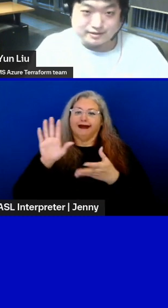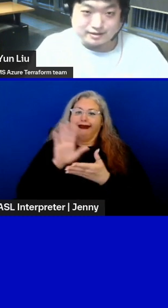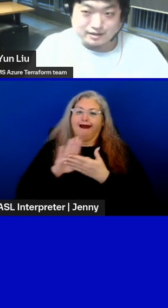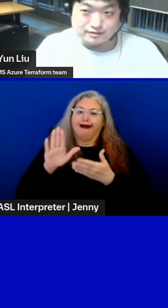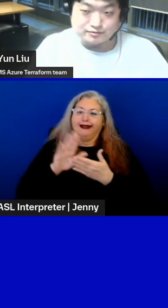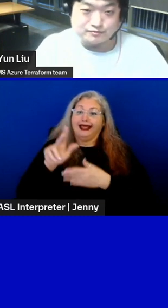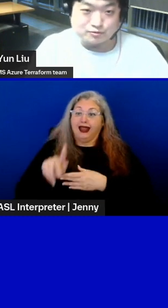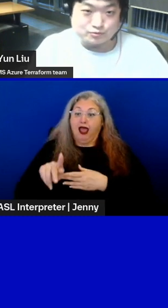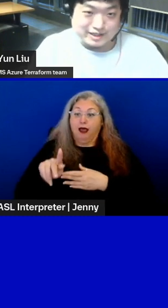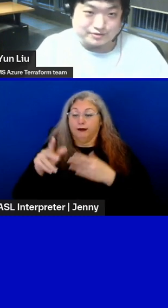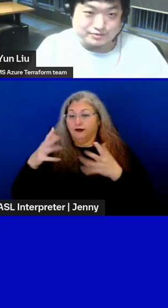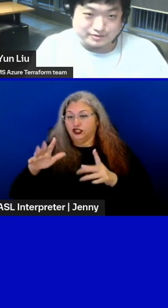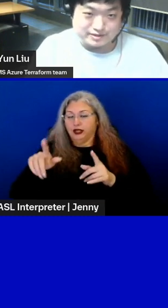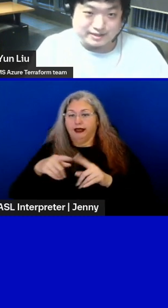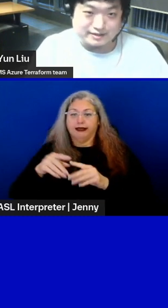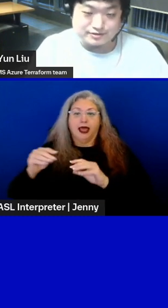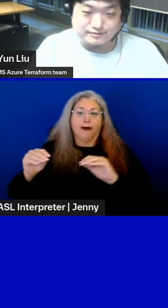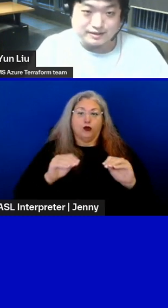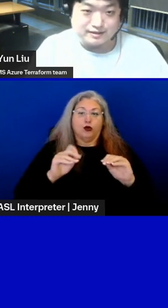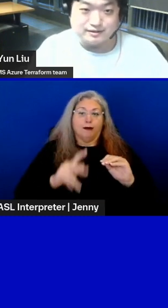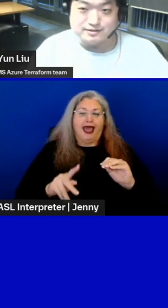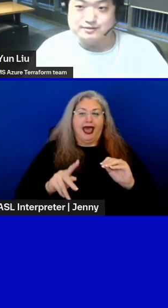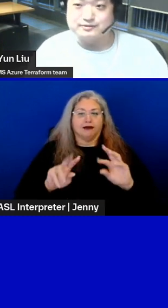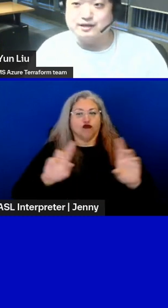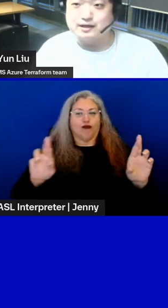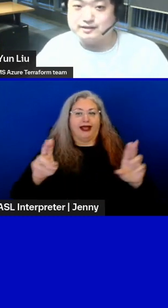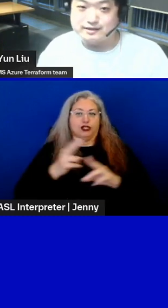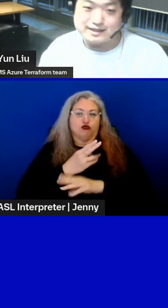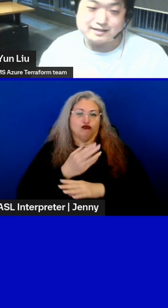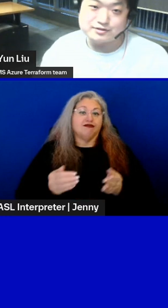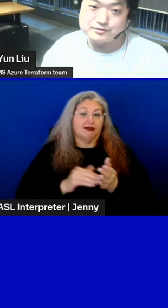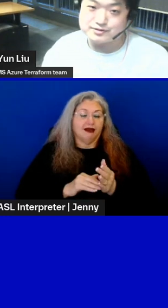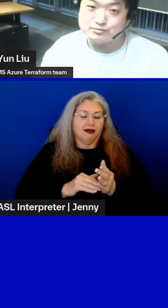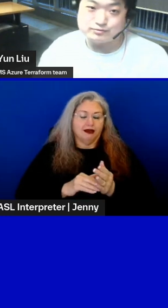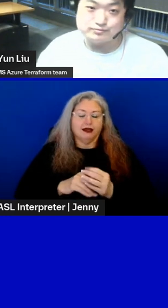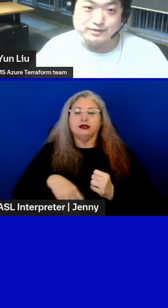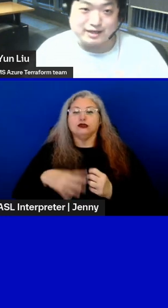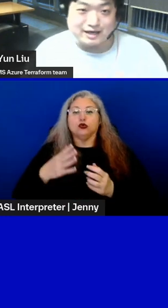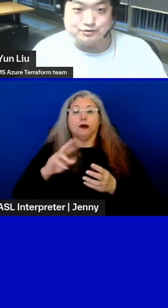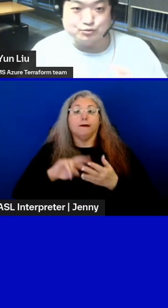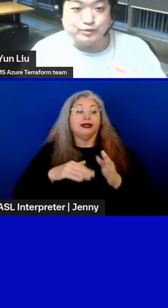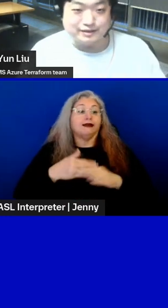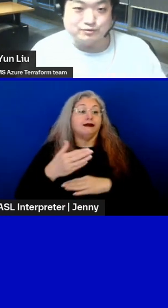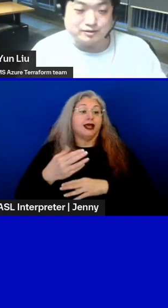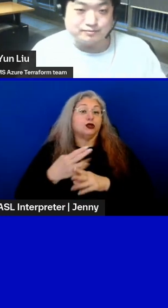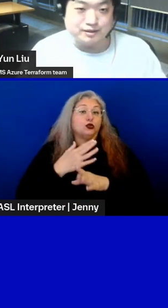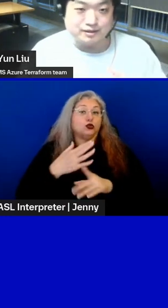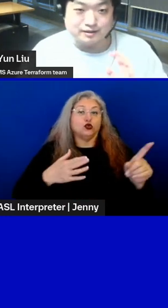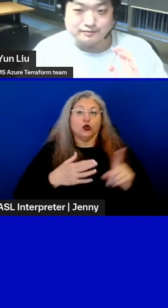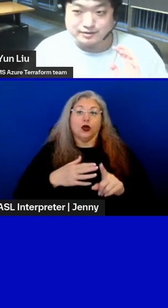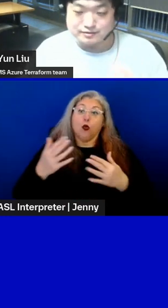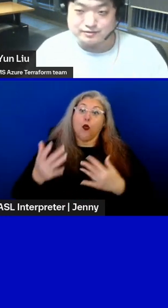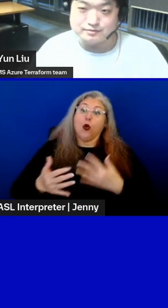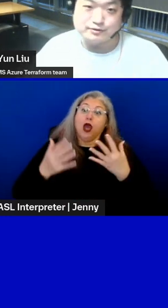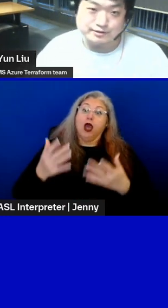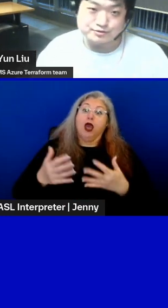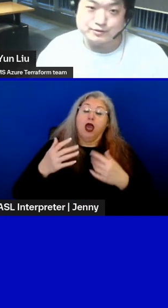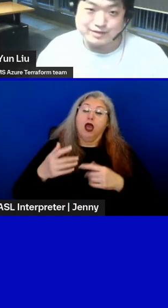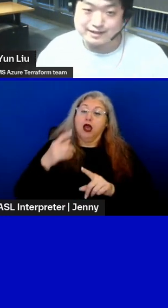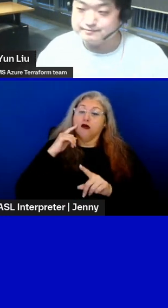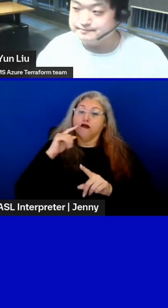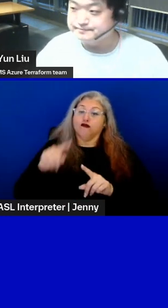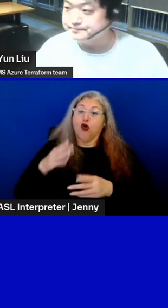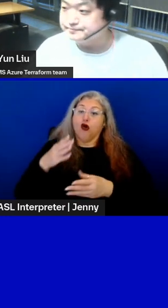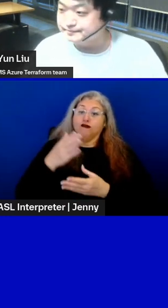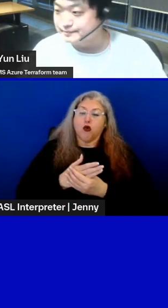back for ready to use stage. So the next user will have to wait for the folder to